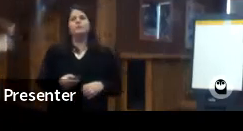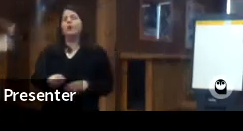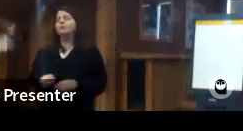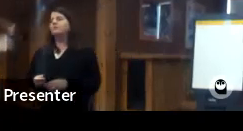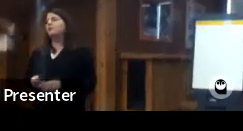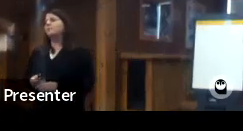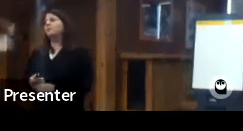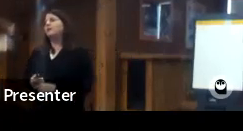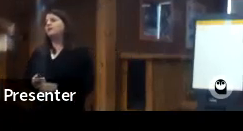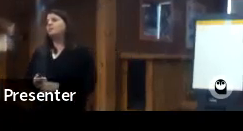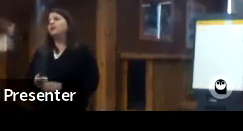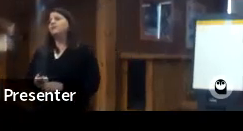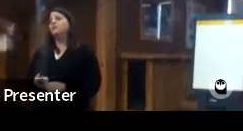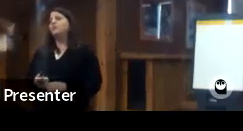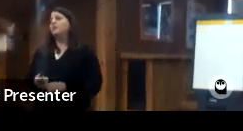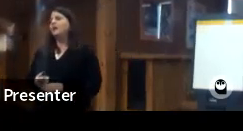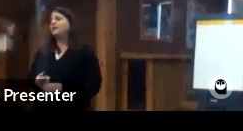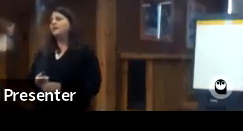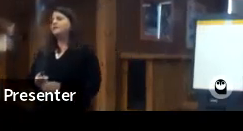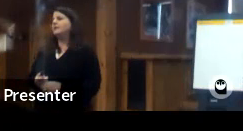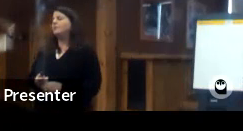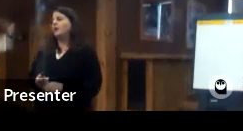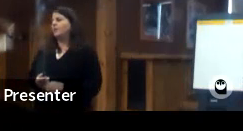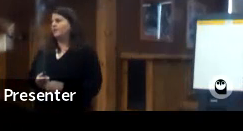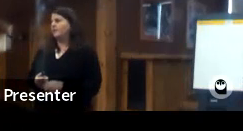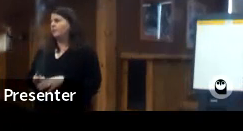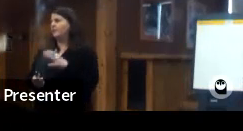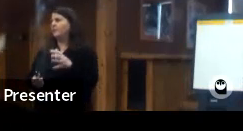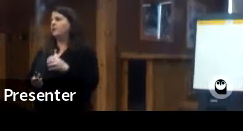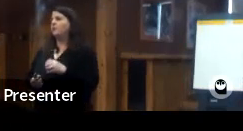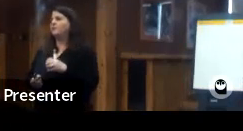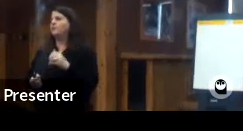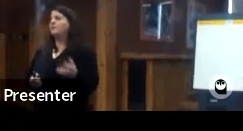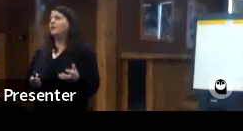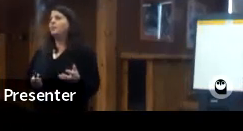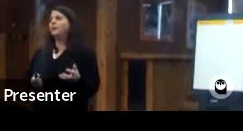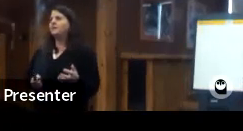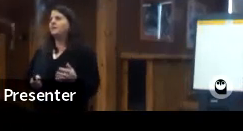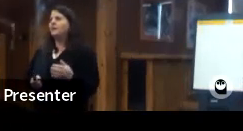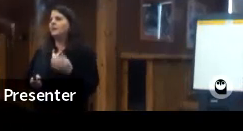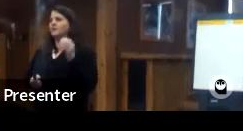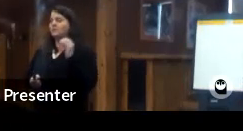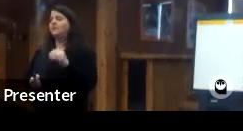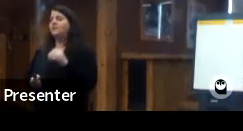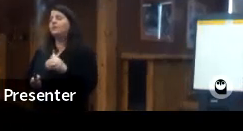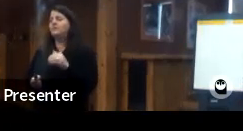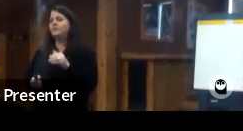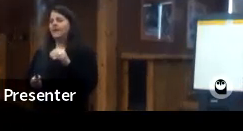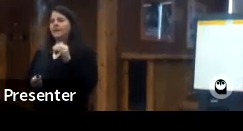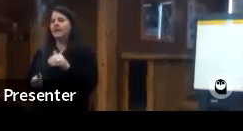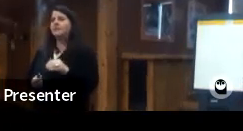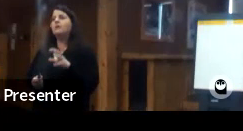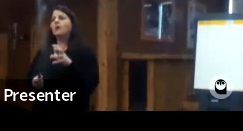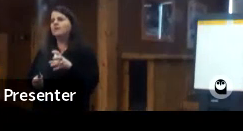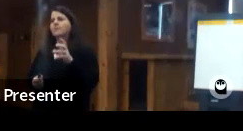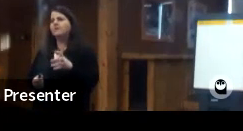Generally, you also don't want to be an expert if you are aligned in some way with this. So if you're the therapist, the specific therapist